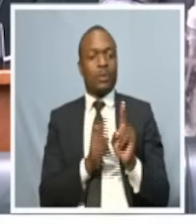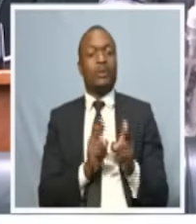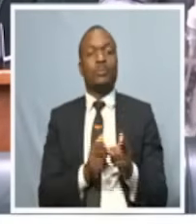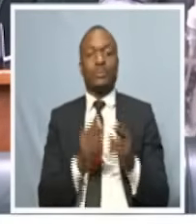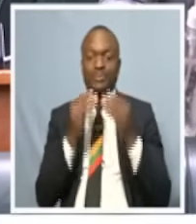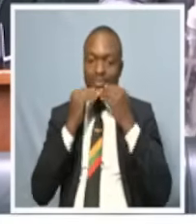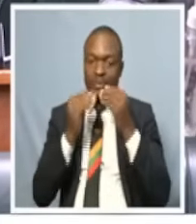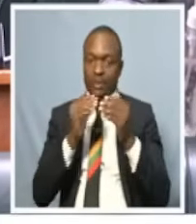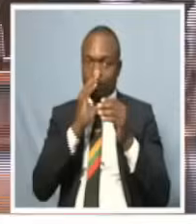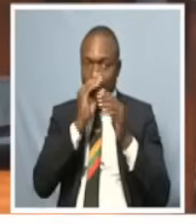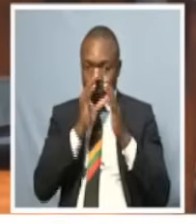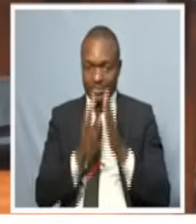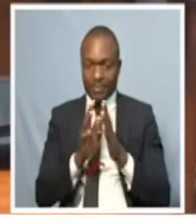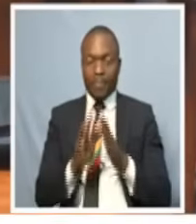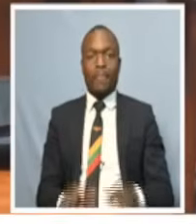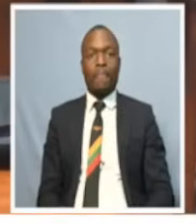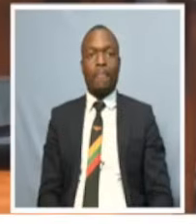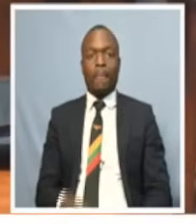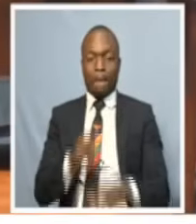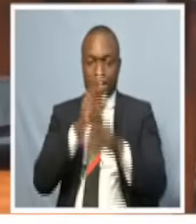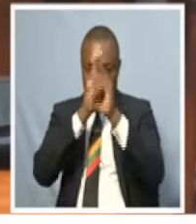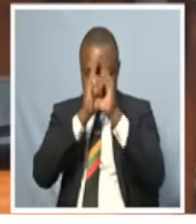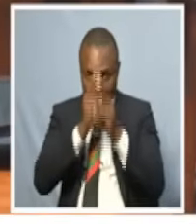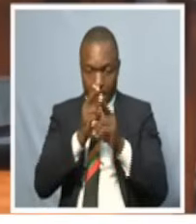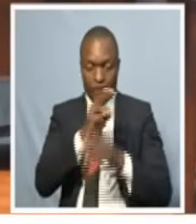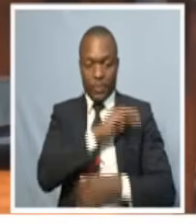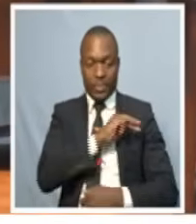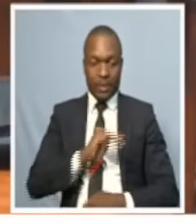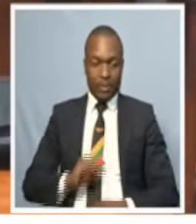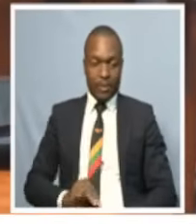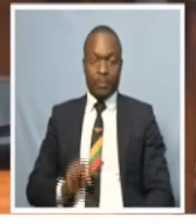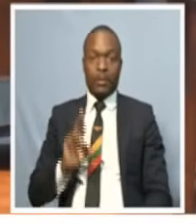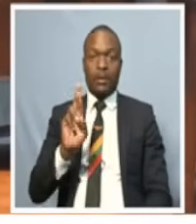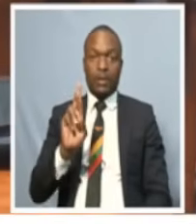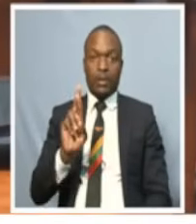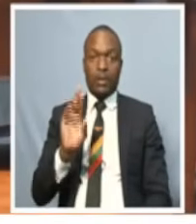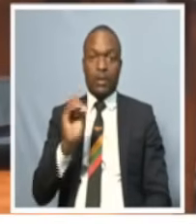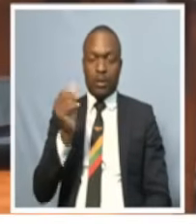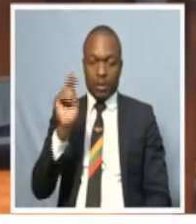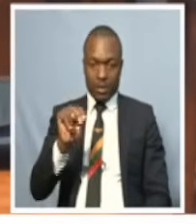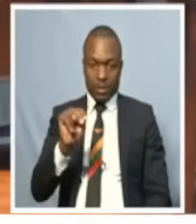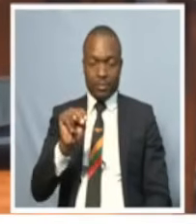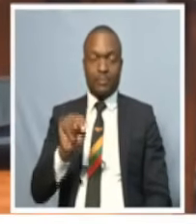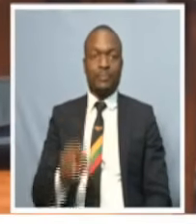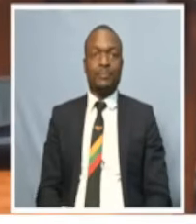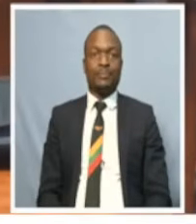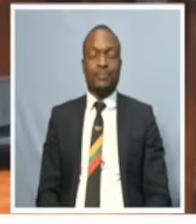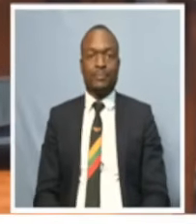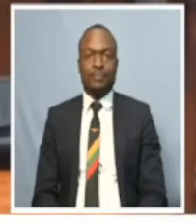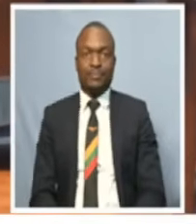respond. Thank you, Madam Speaker. The Honourable Member for Ron.